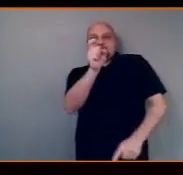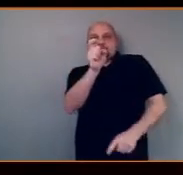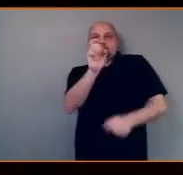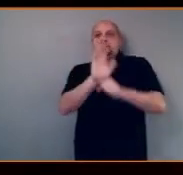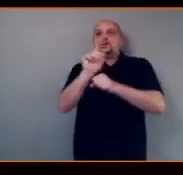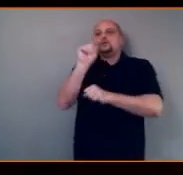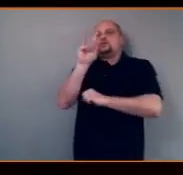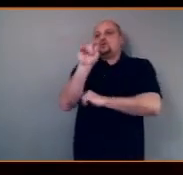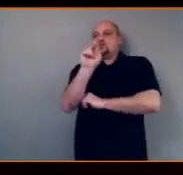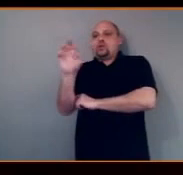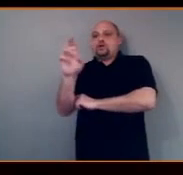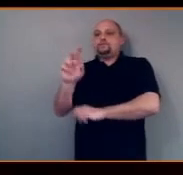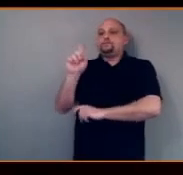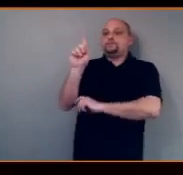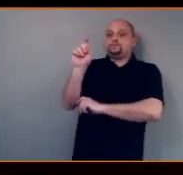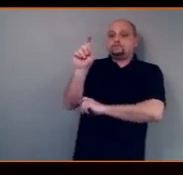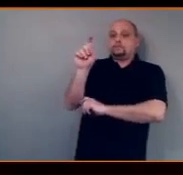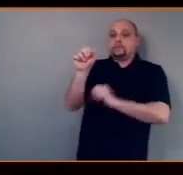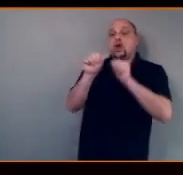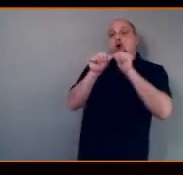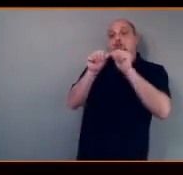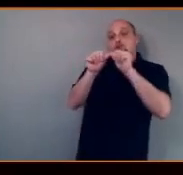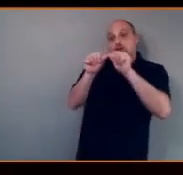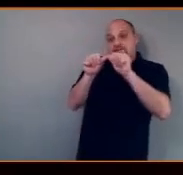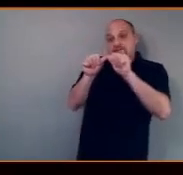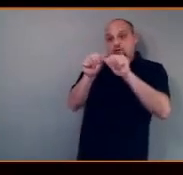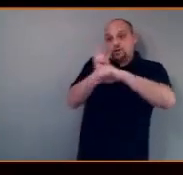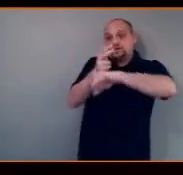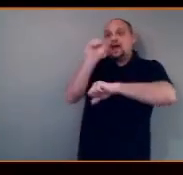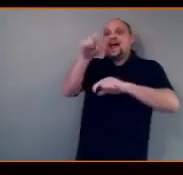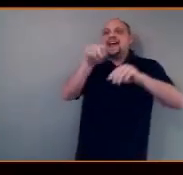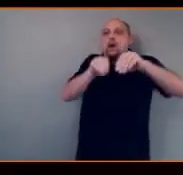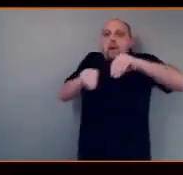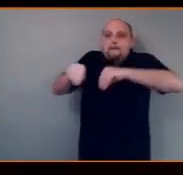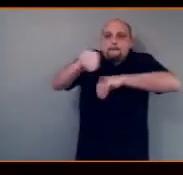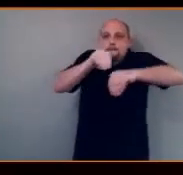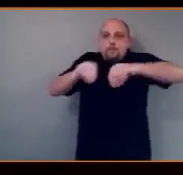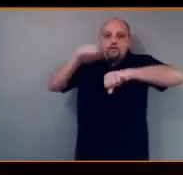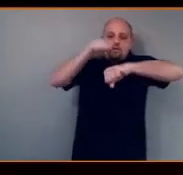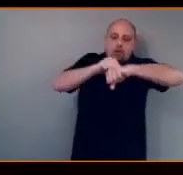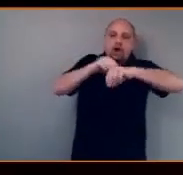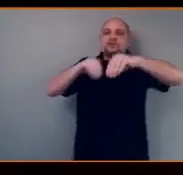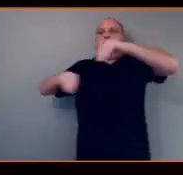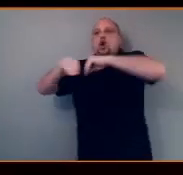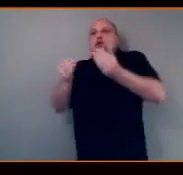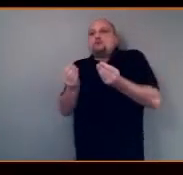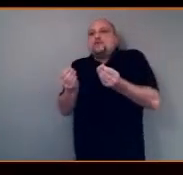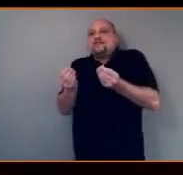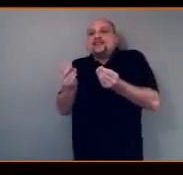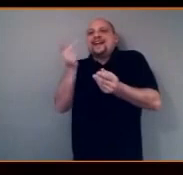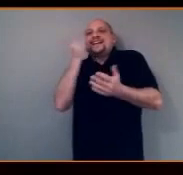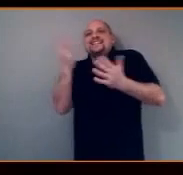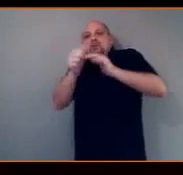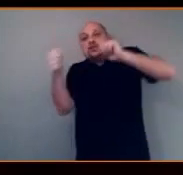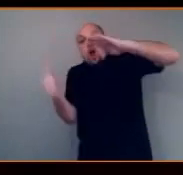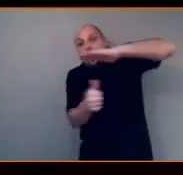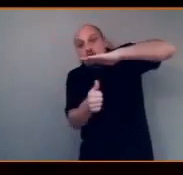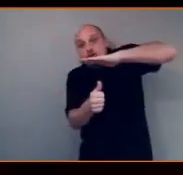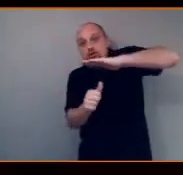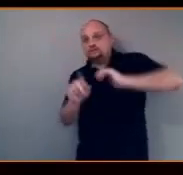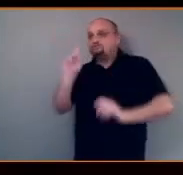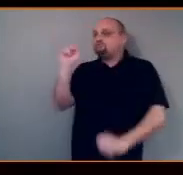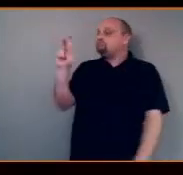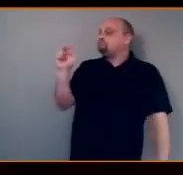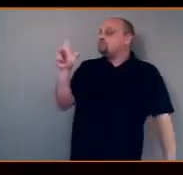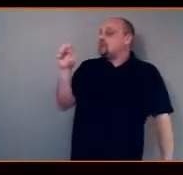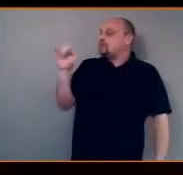Does Percy have any way to move rocks or sand to see what is underneath? This is a great question for Kelsey.